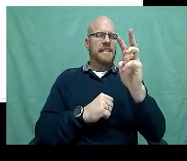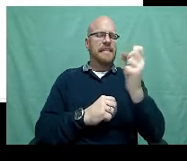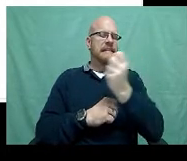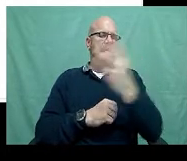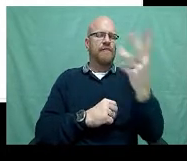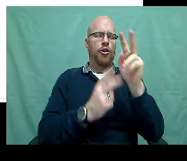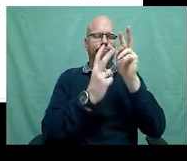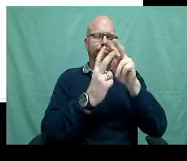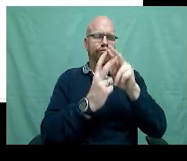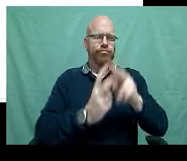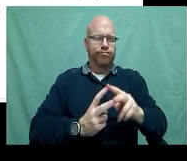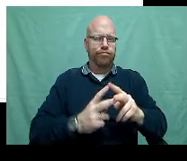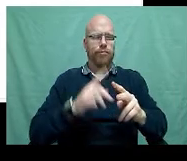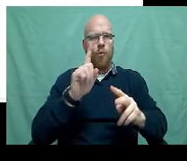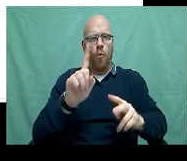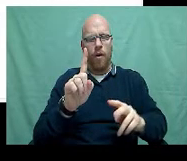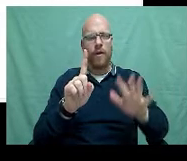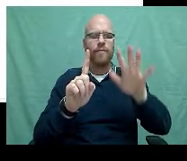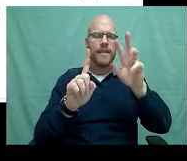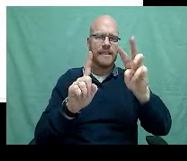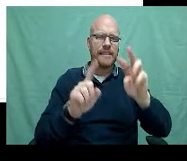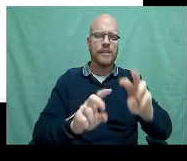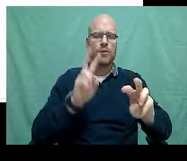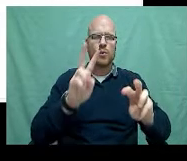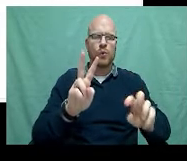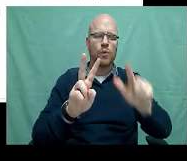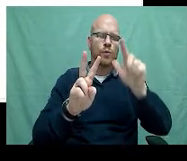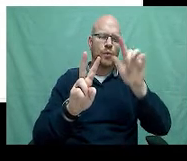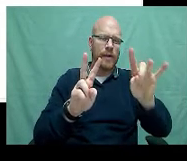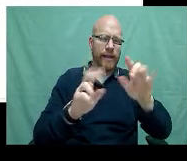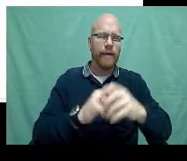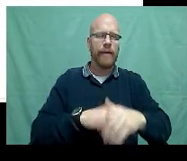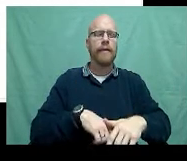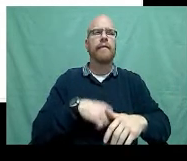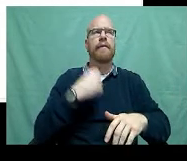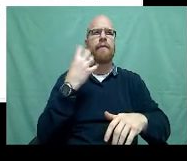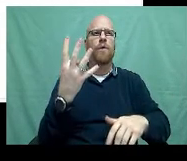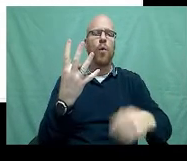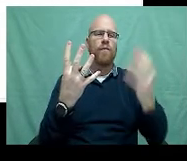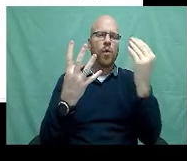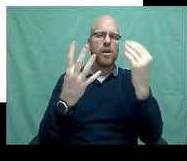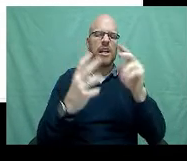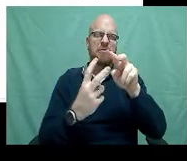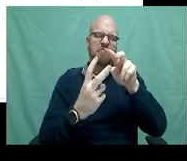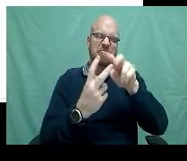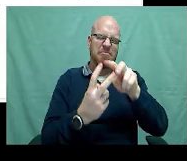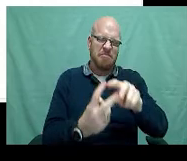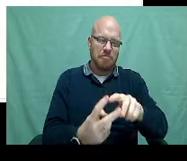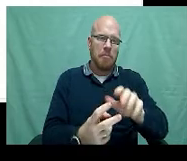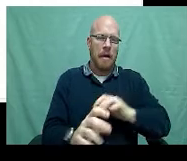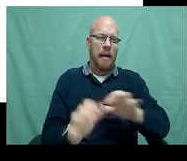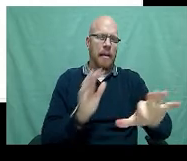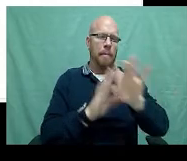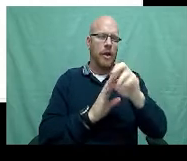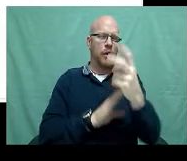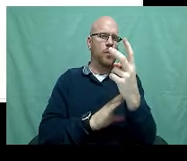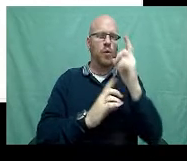56 has quite a few pairs. There's 1 in 56, 2 in 28, 4 in 14,